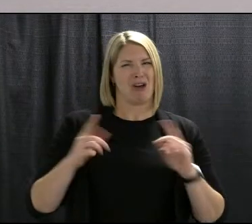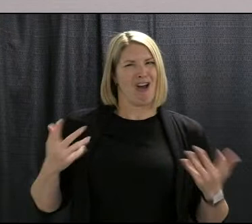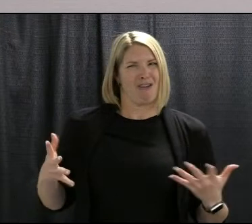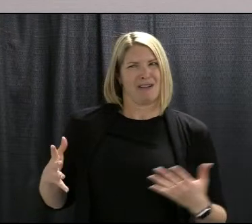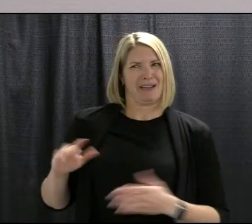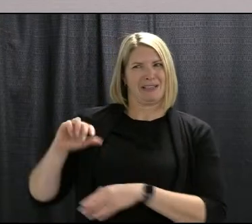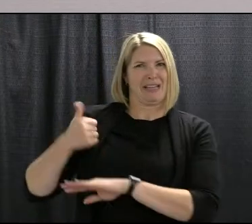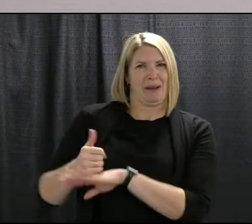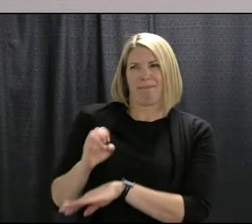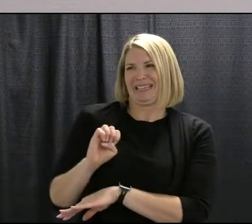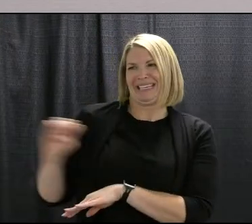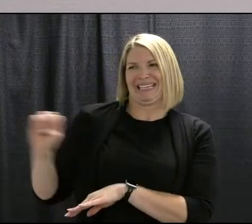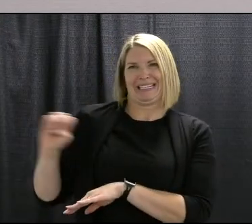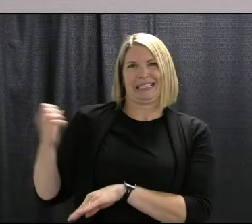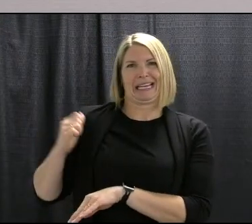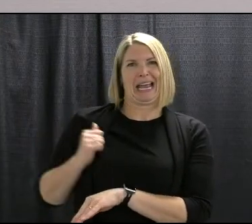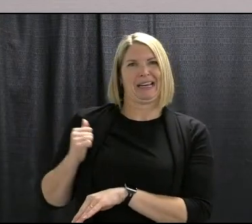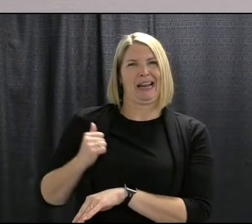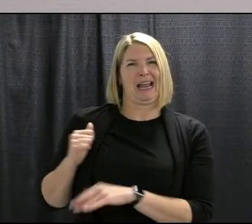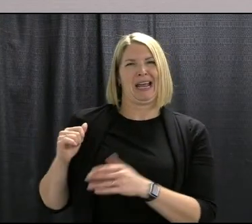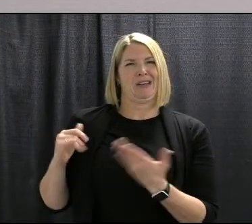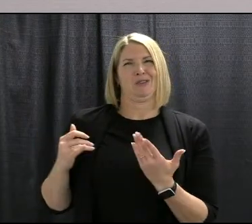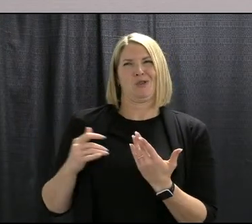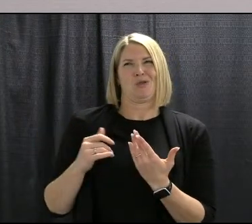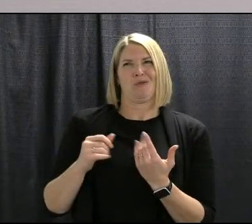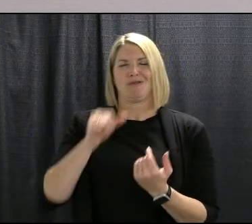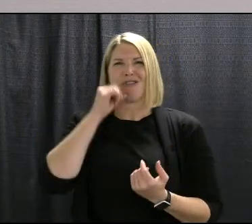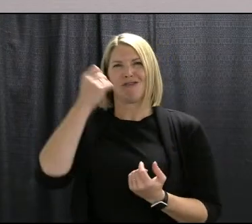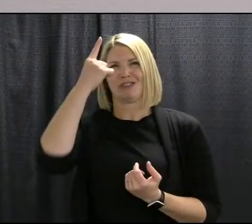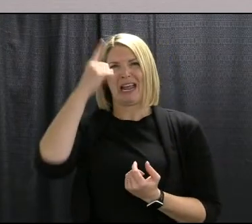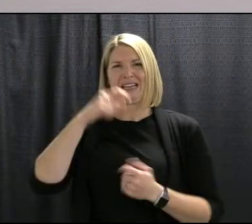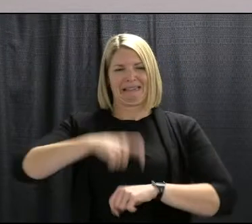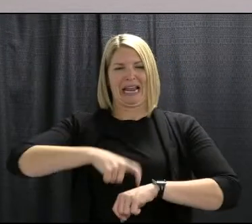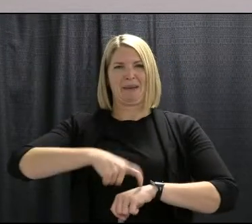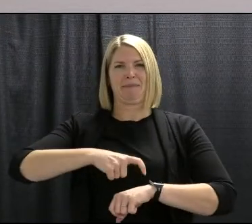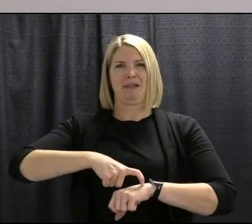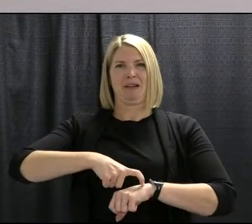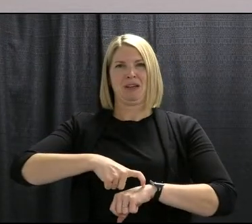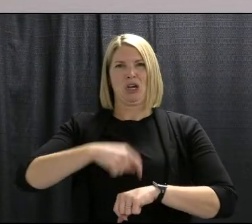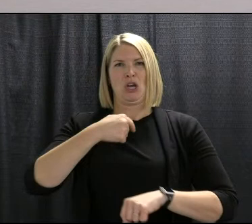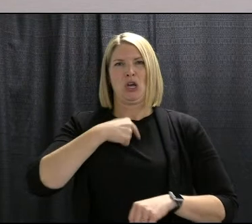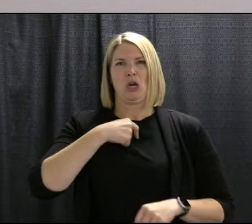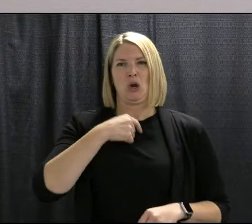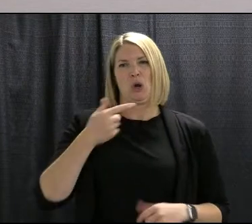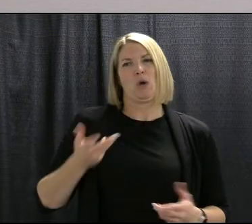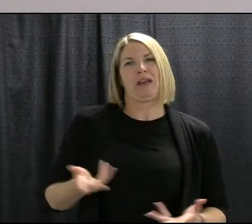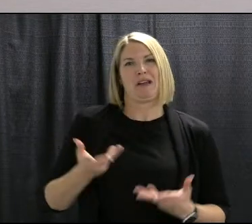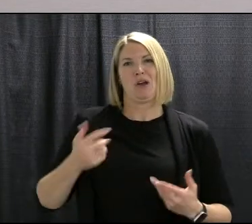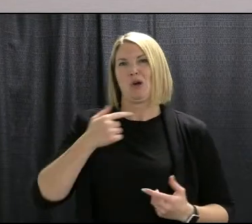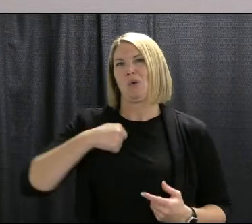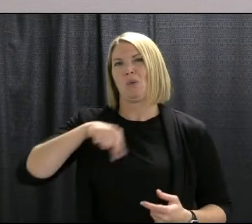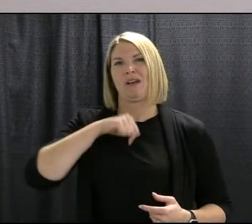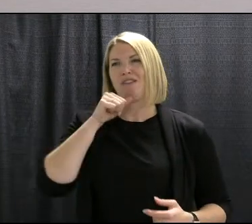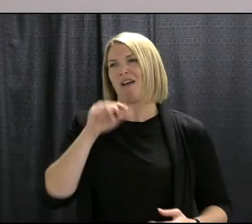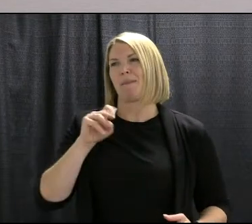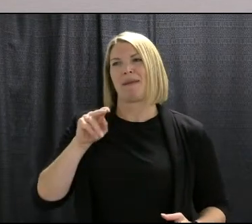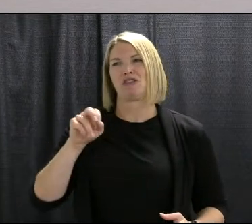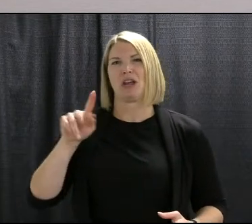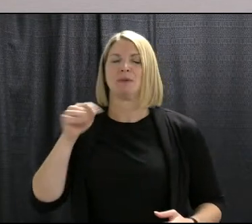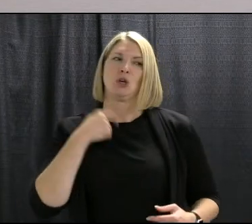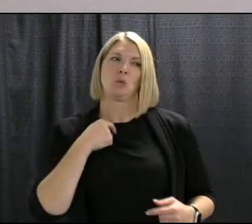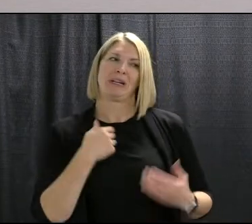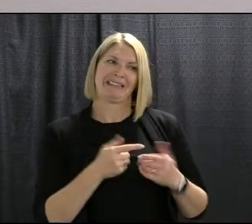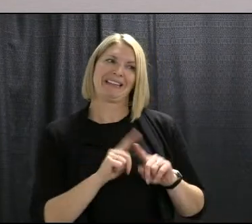So how do you explain the time that it took to get here? Well, as you can appreciate, we're not the Maritimes. We are Newfoundland and Labrador. The approach is the same.